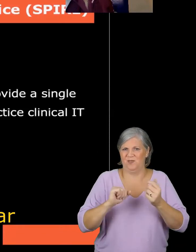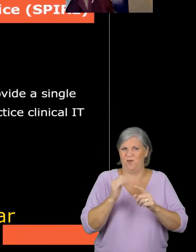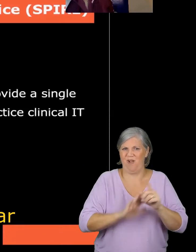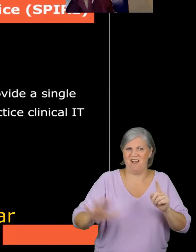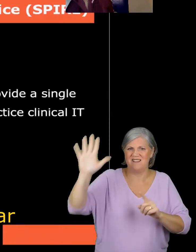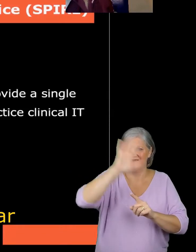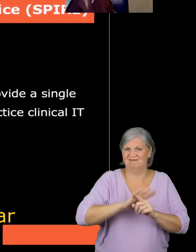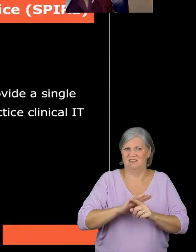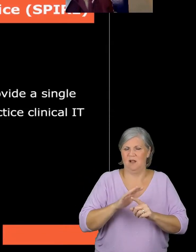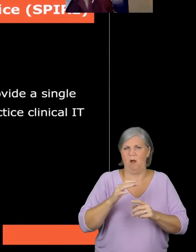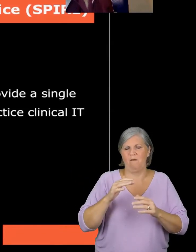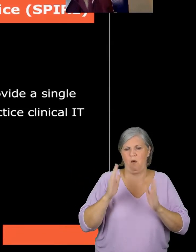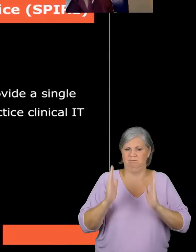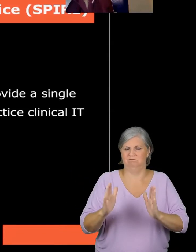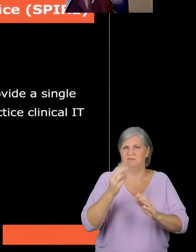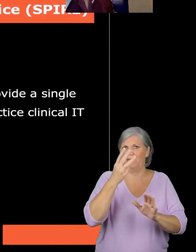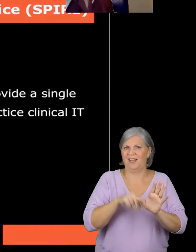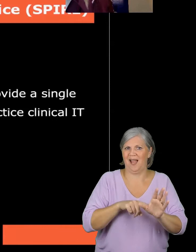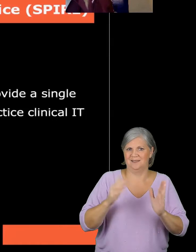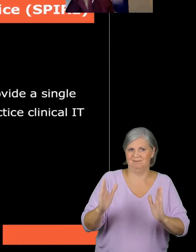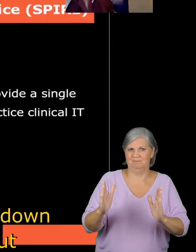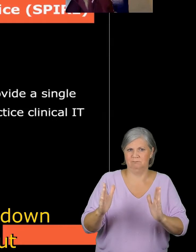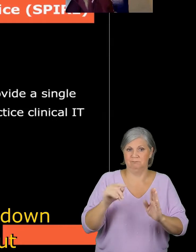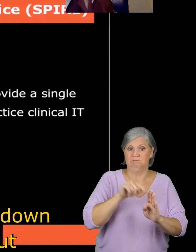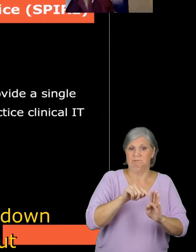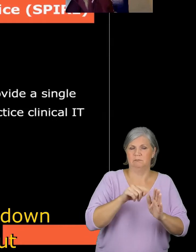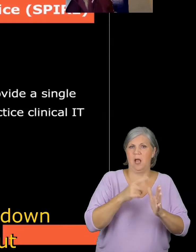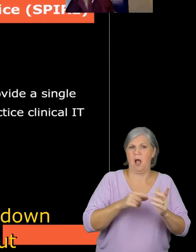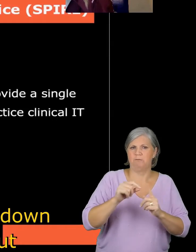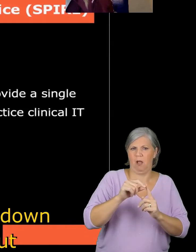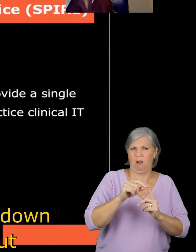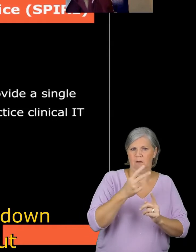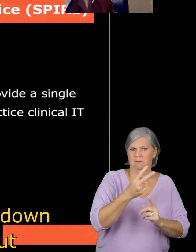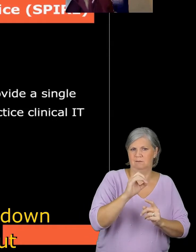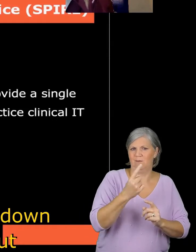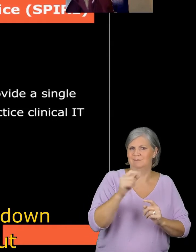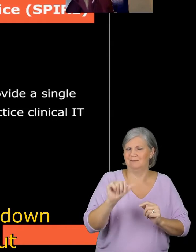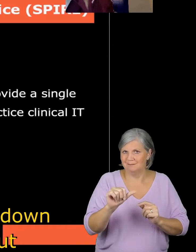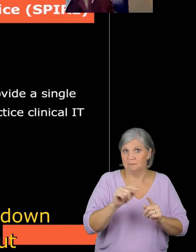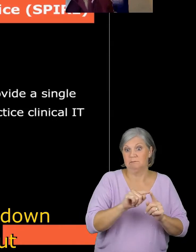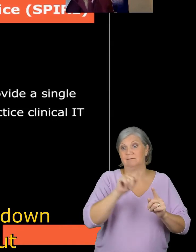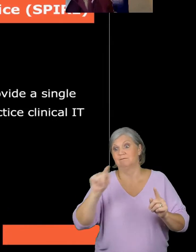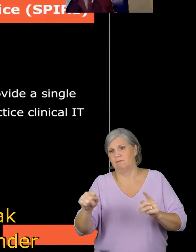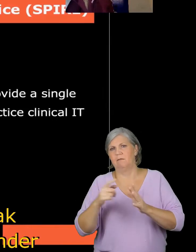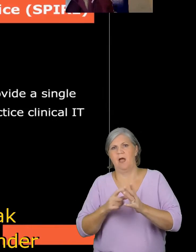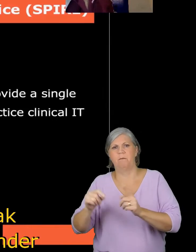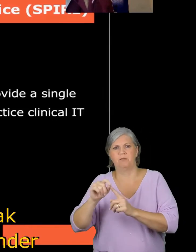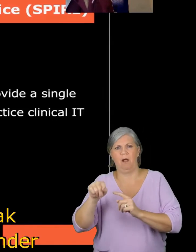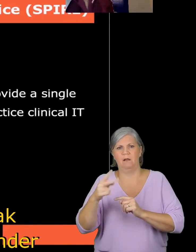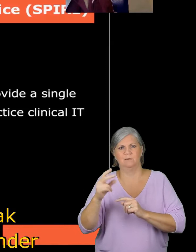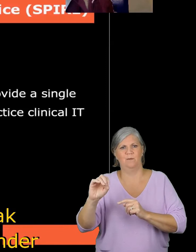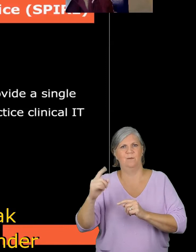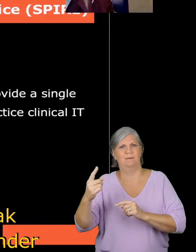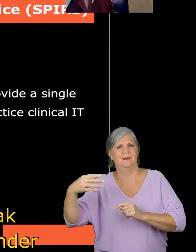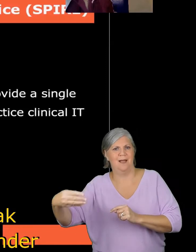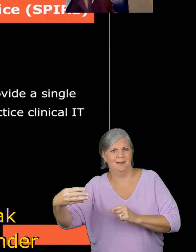April 2016 to April 2019. These figures were broken down into local authority areas, but it was not possible